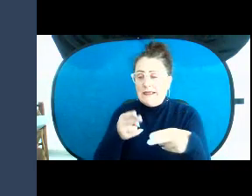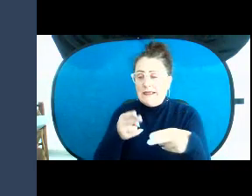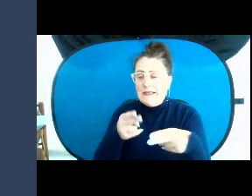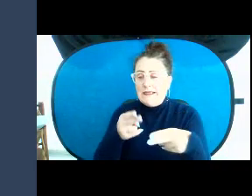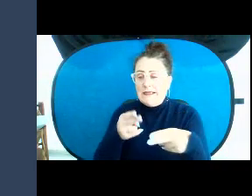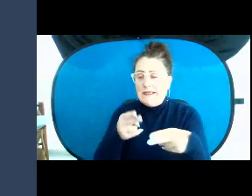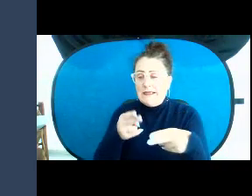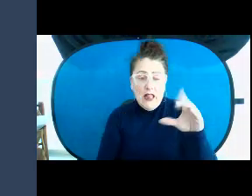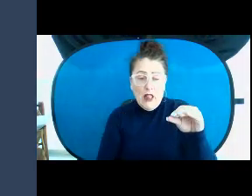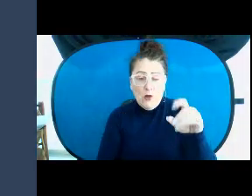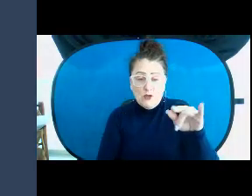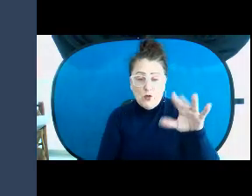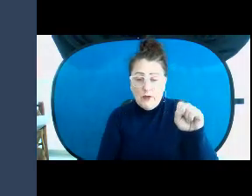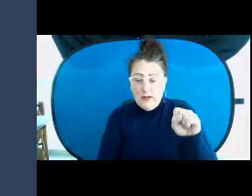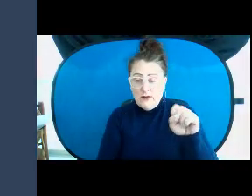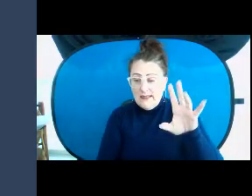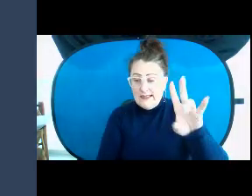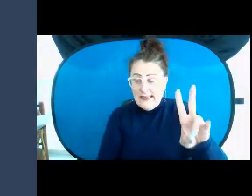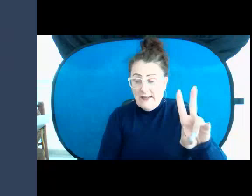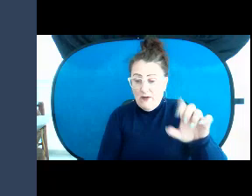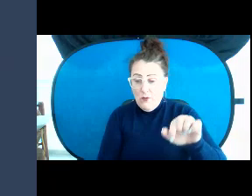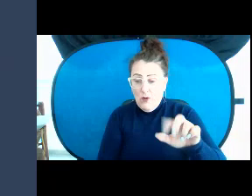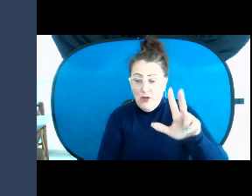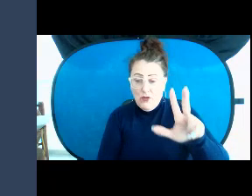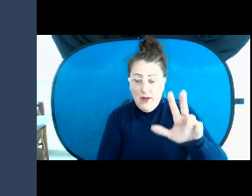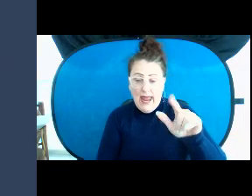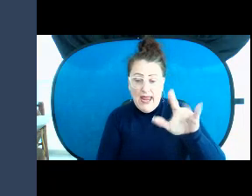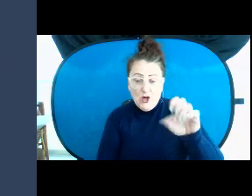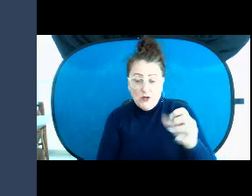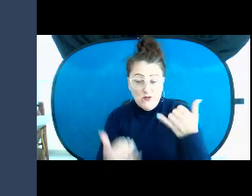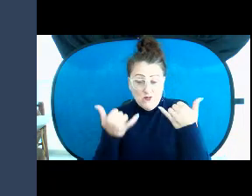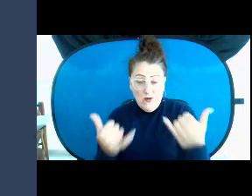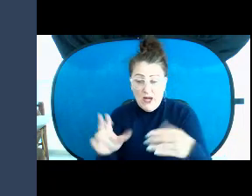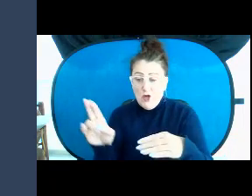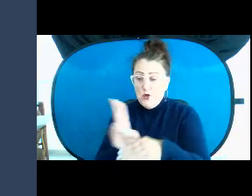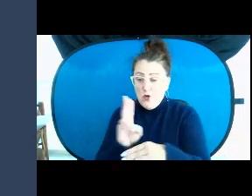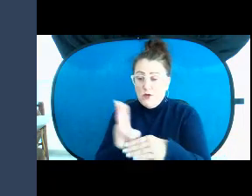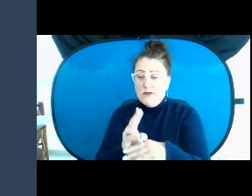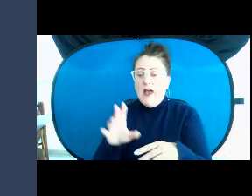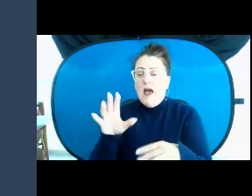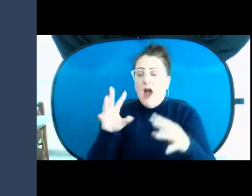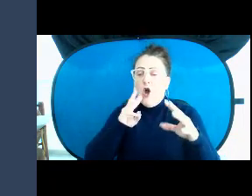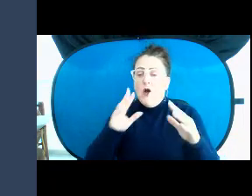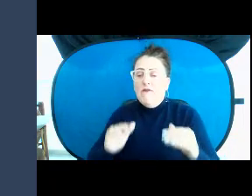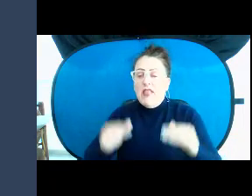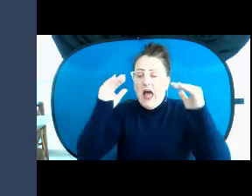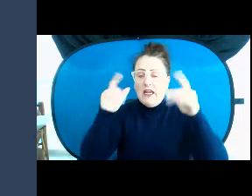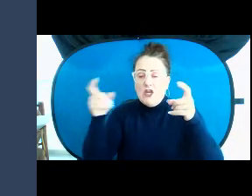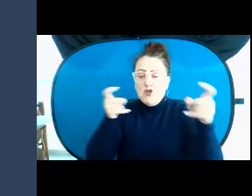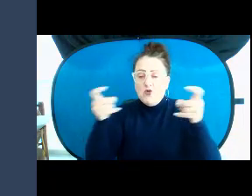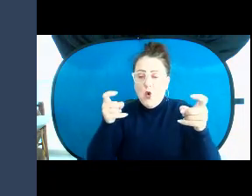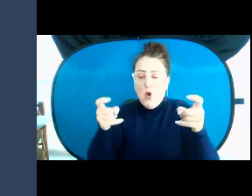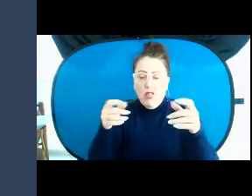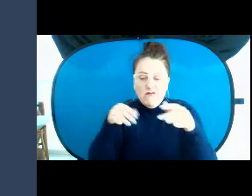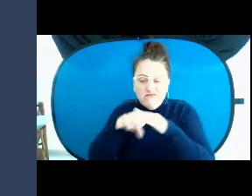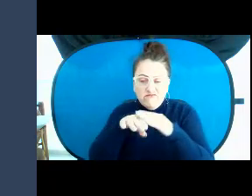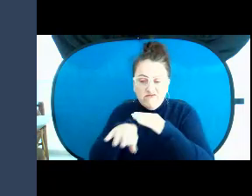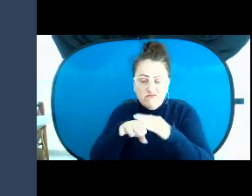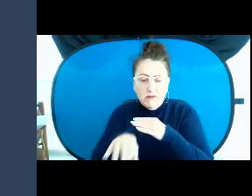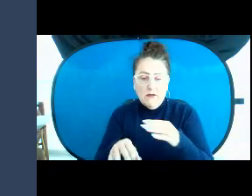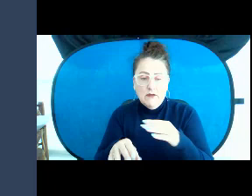Wetlands property is approximately 7.3 acres and is currently in use as a flood control channel. The required area from the Los